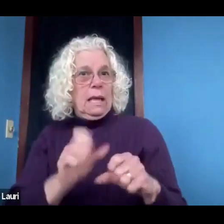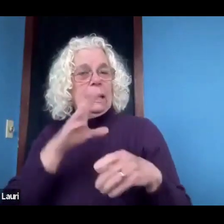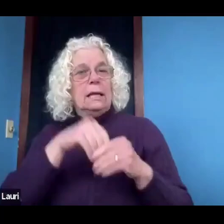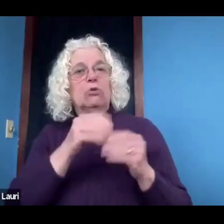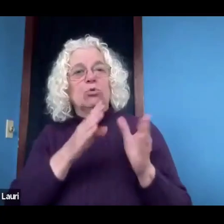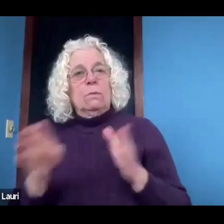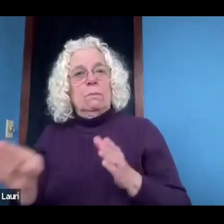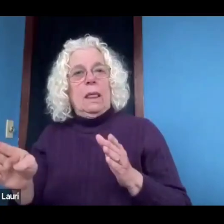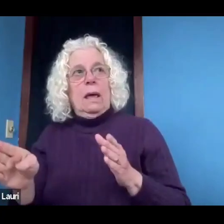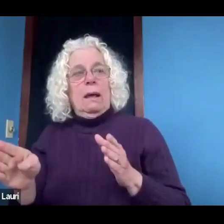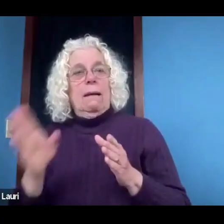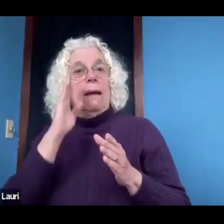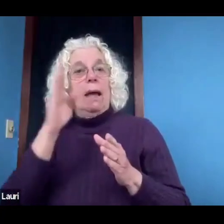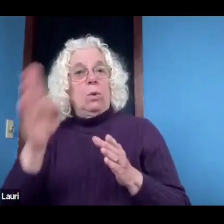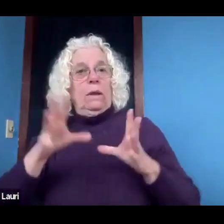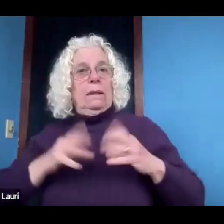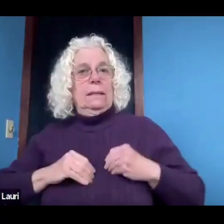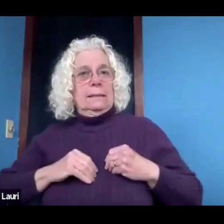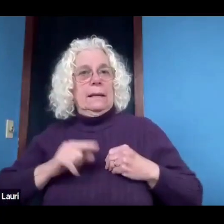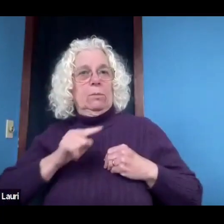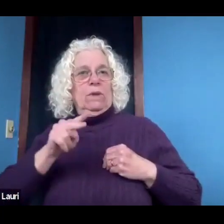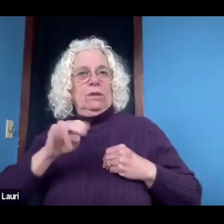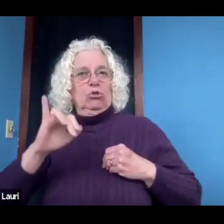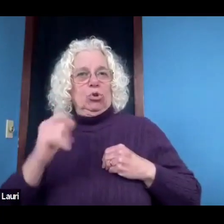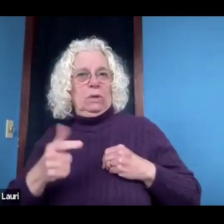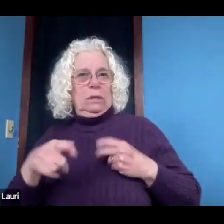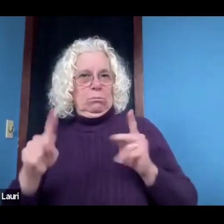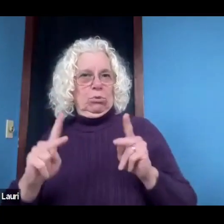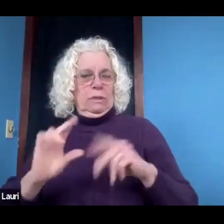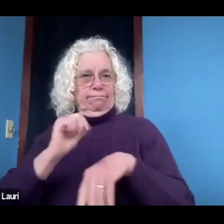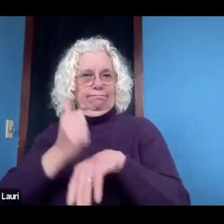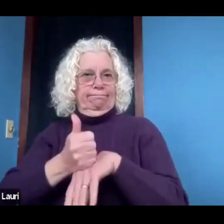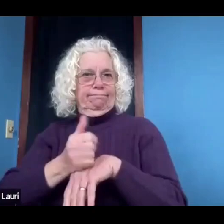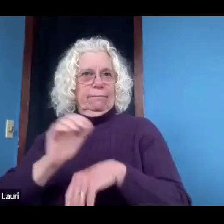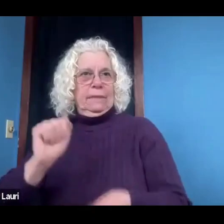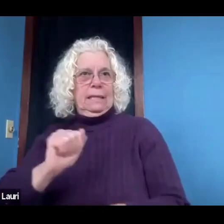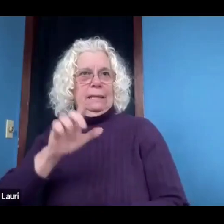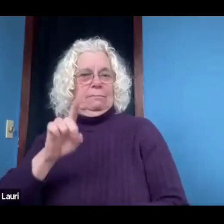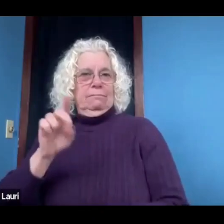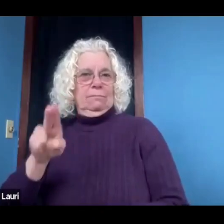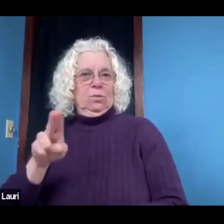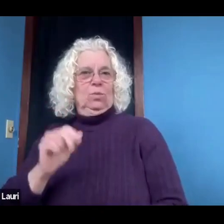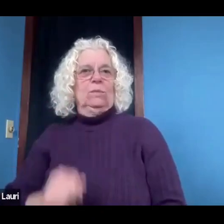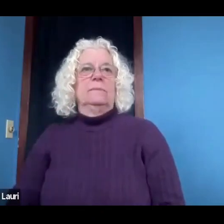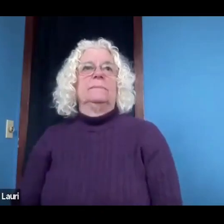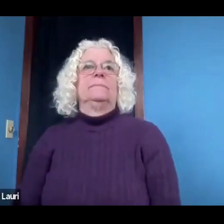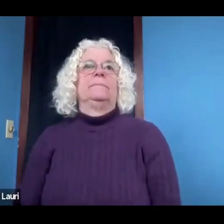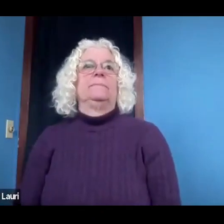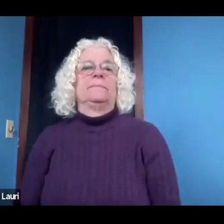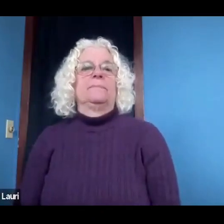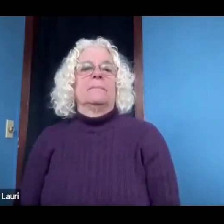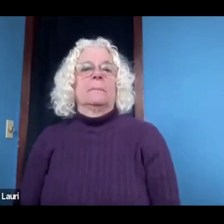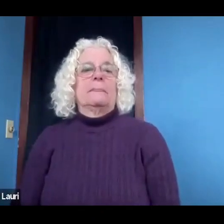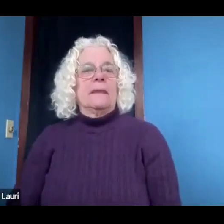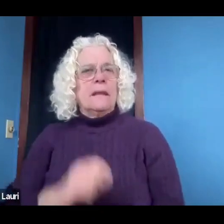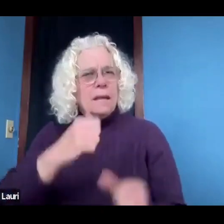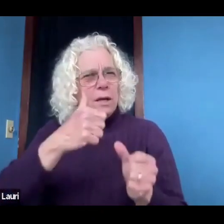starting to adopt zoning regulations that permit accessory dwelling units in residential areas. And we do